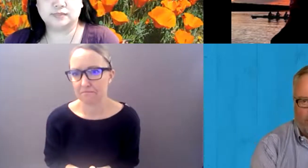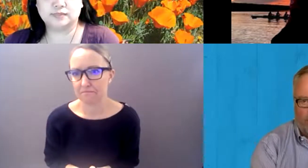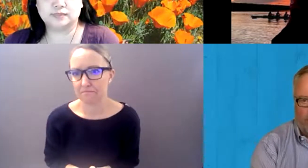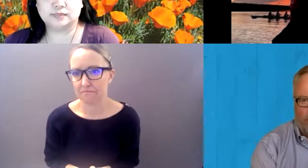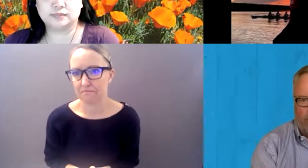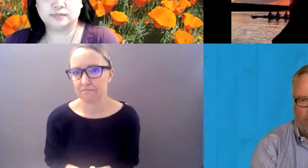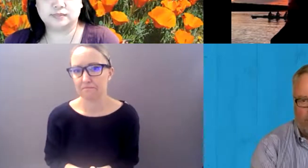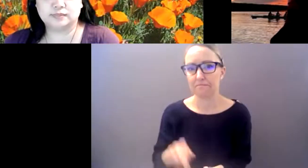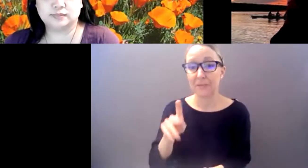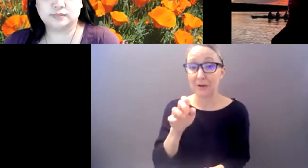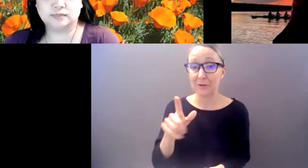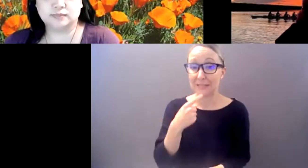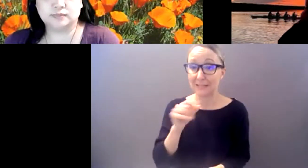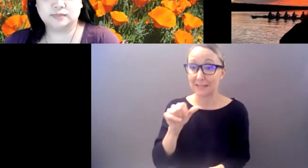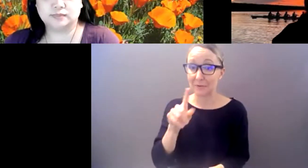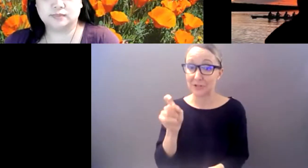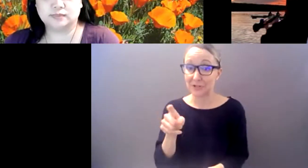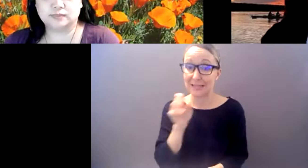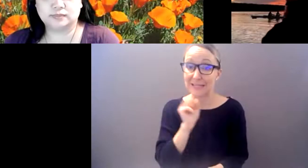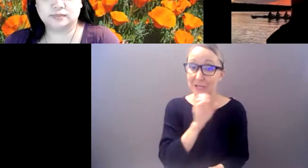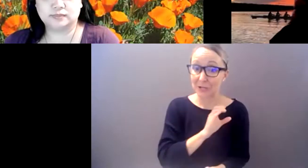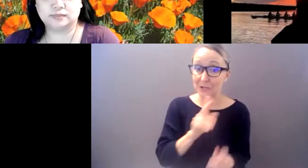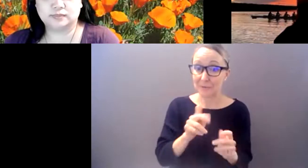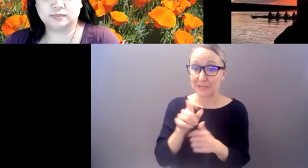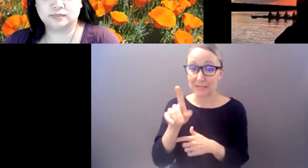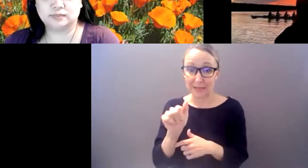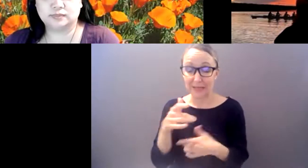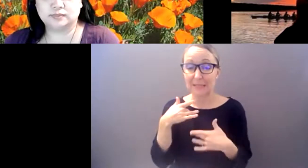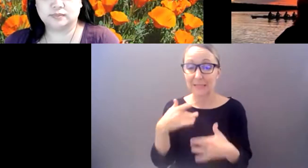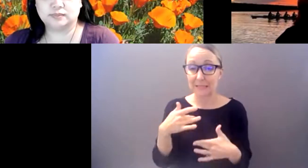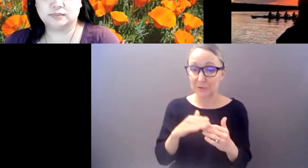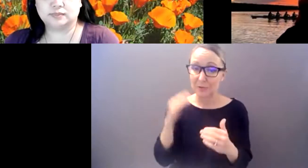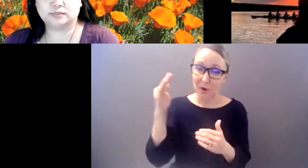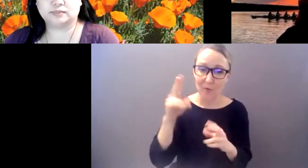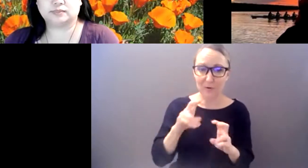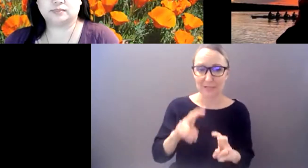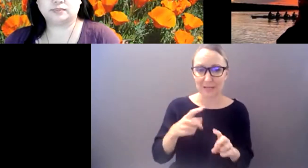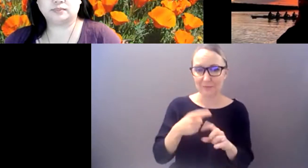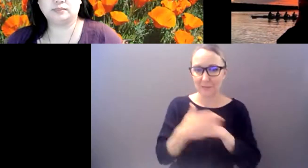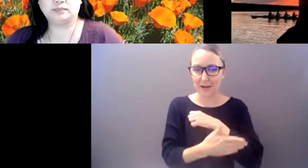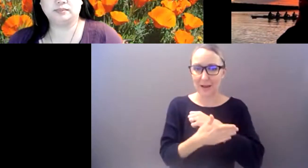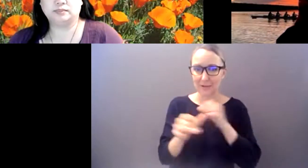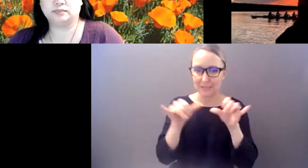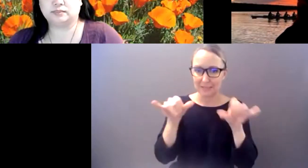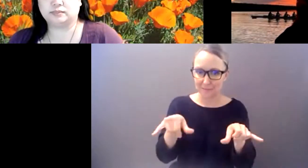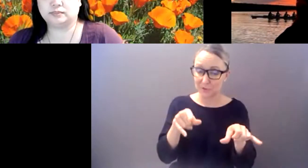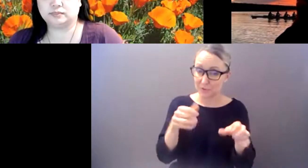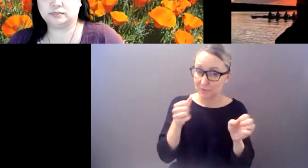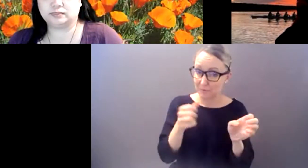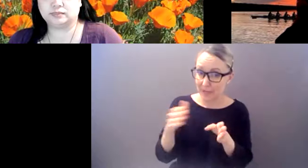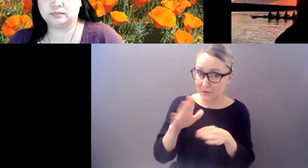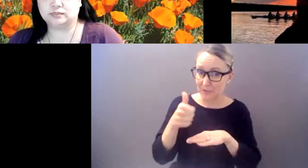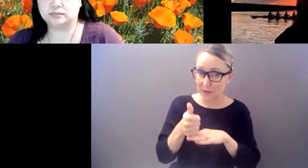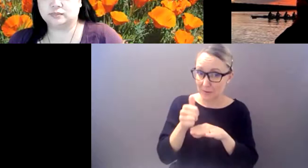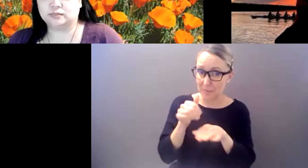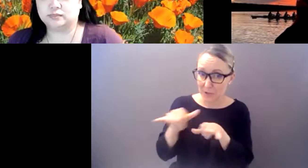Here's another question. Seniors and people with disabilities are typically over-assessed by county systems. Are there any plans to develop a universal assessment